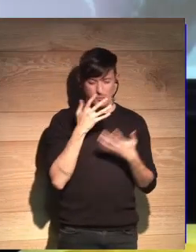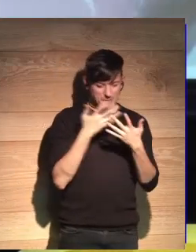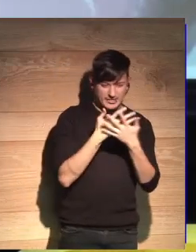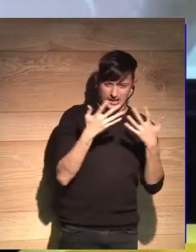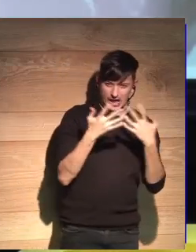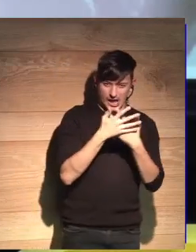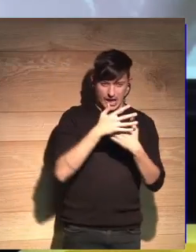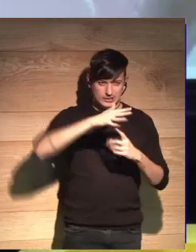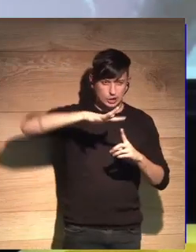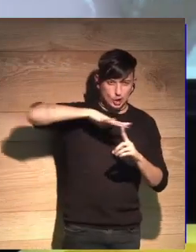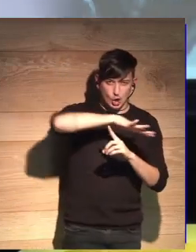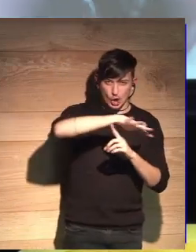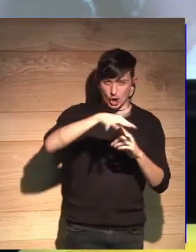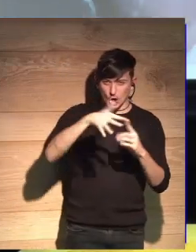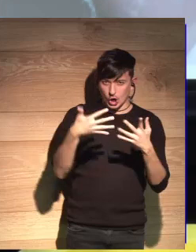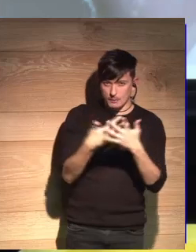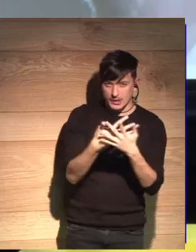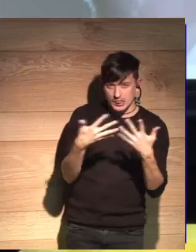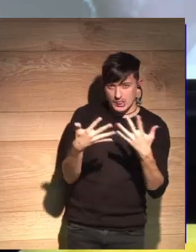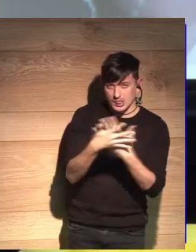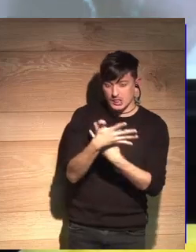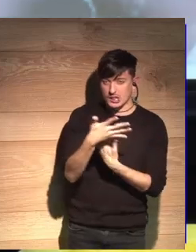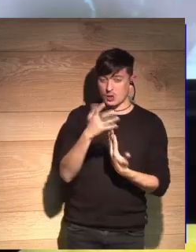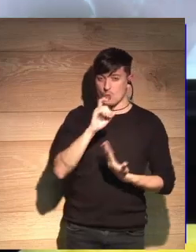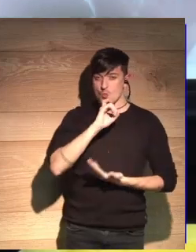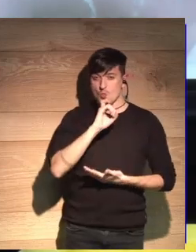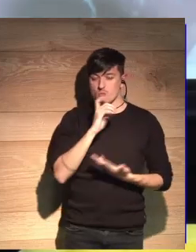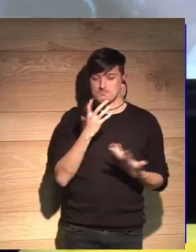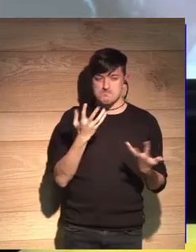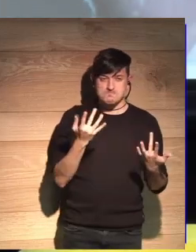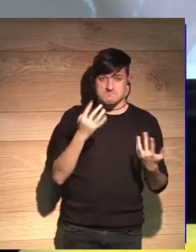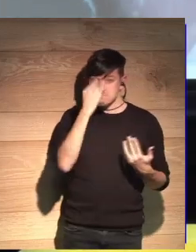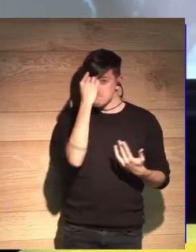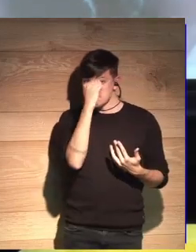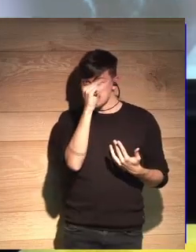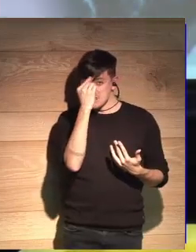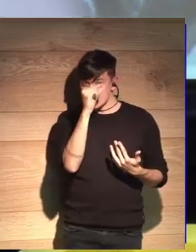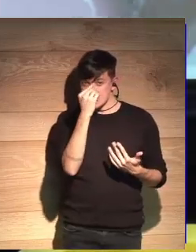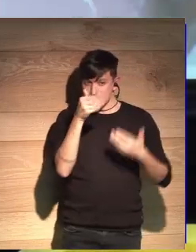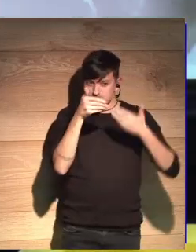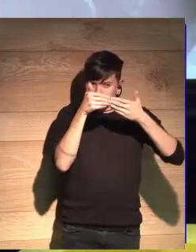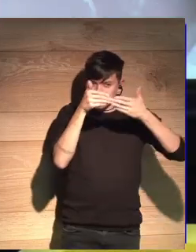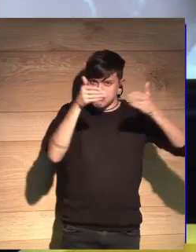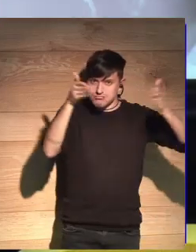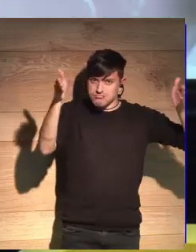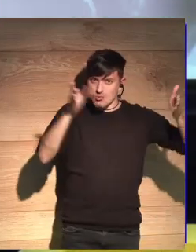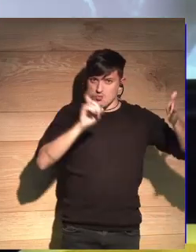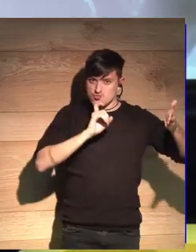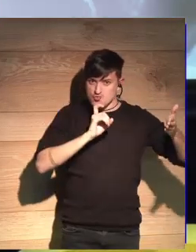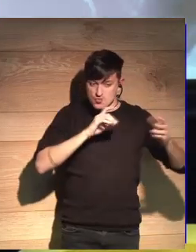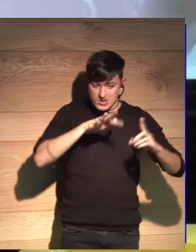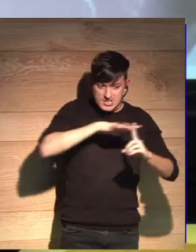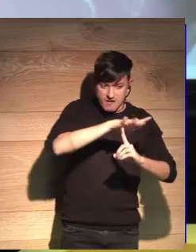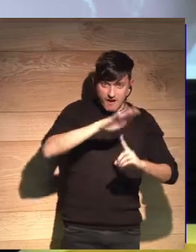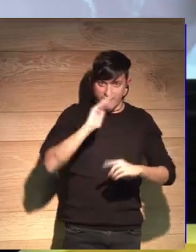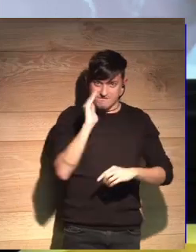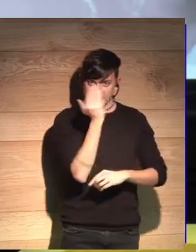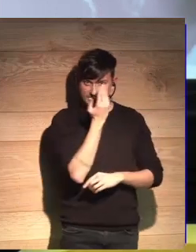there, and how part of the environment, of course, are affecting our minds. So normally when I talk